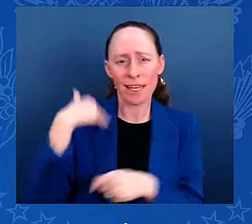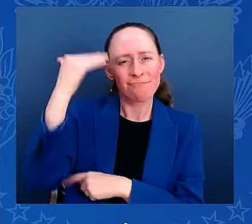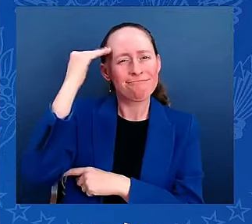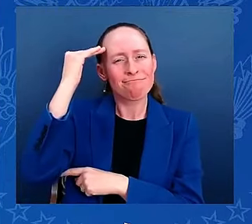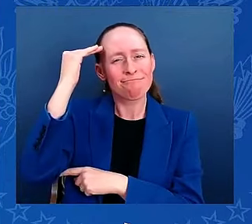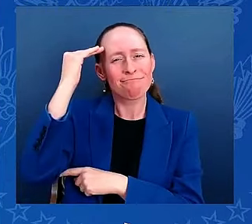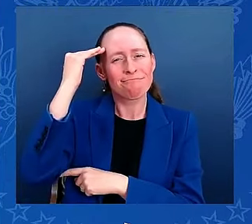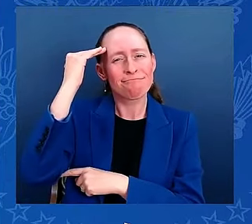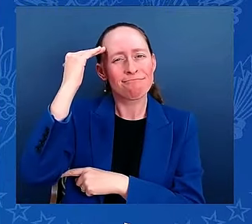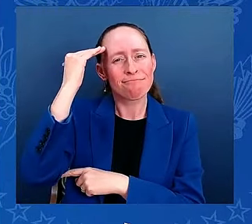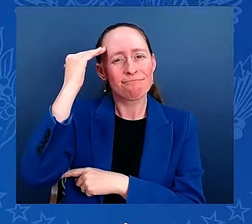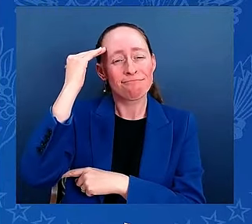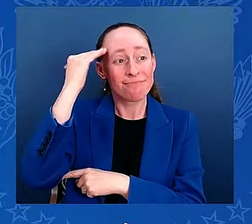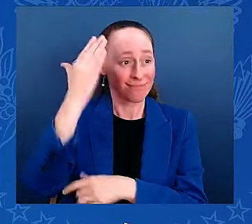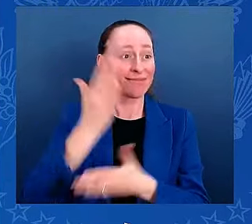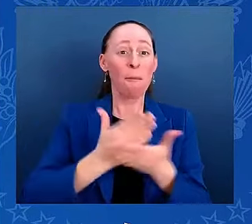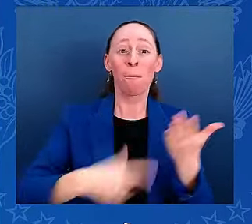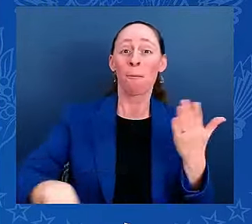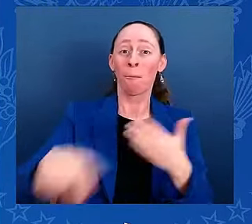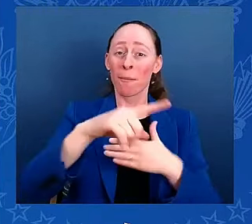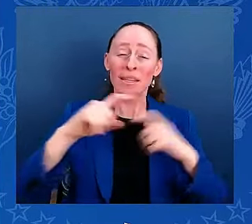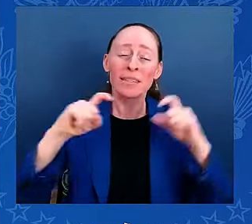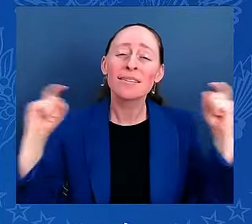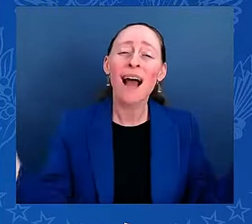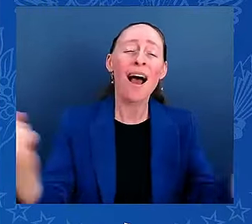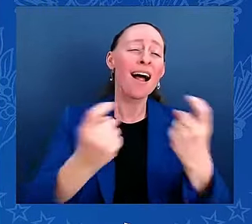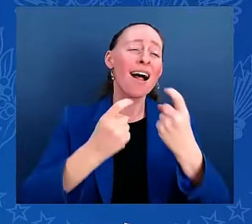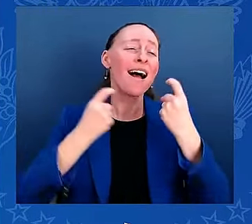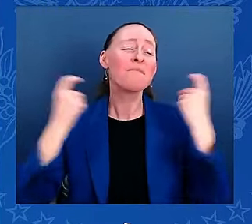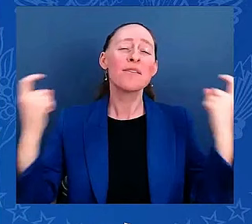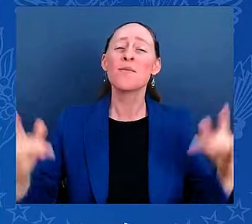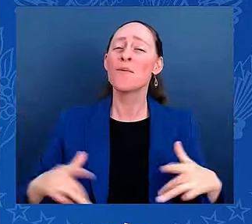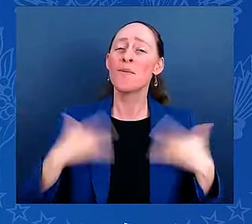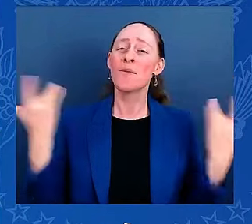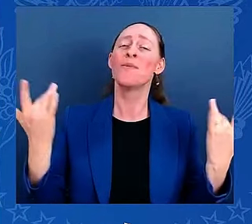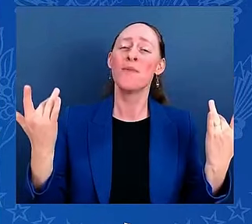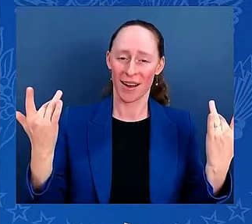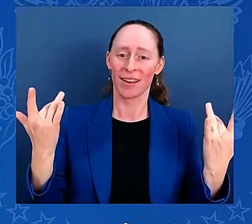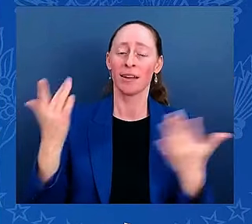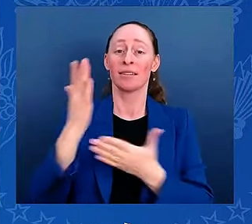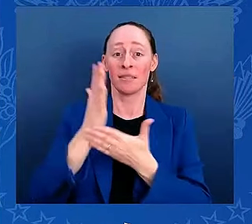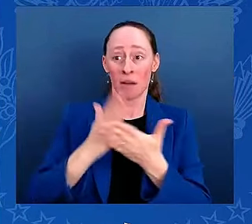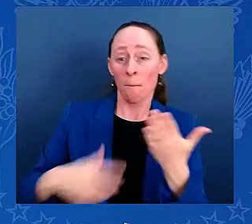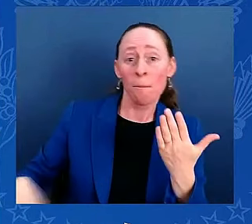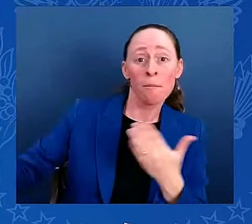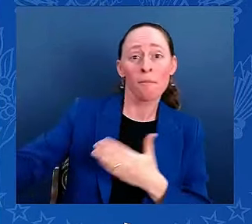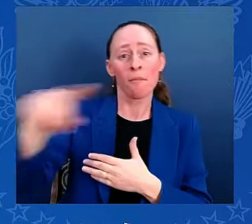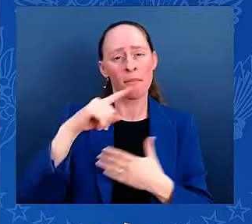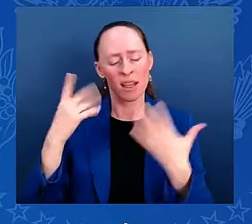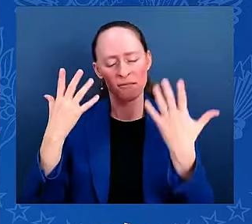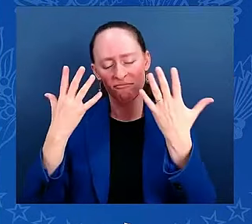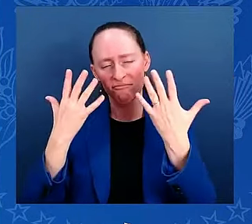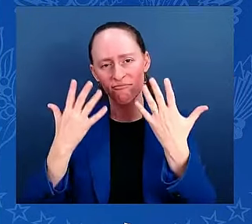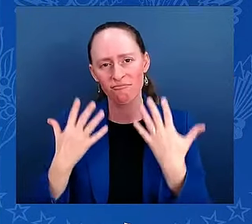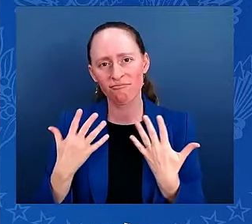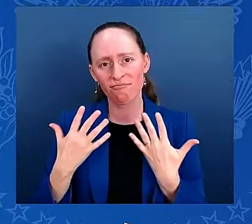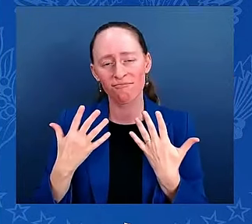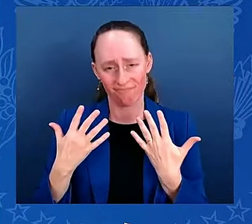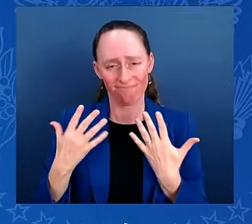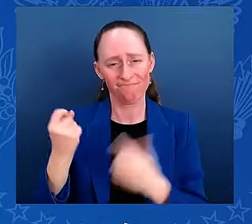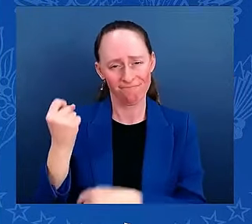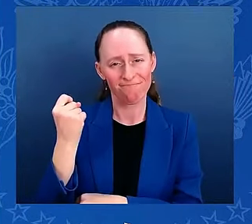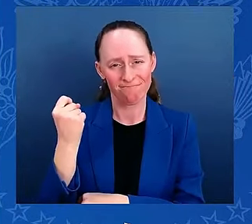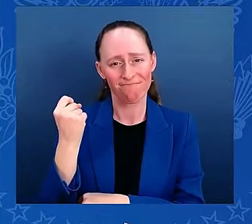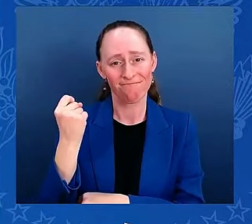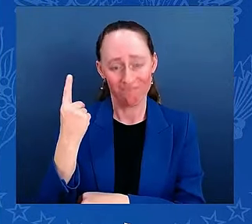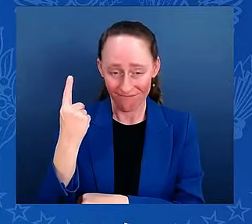time of loss. Campaigns are contests of competing visions. The country chooses one or